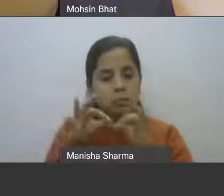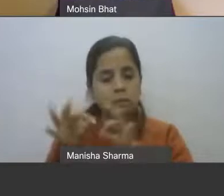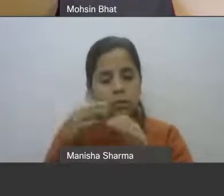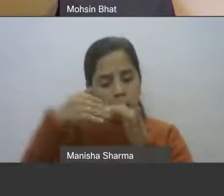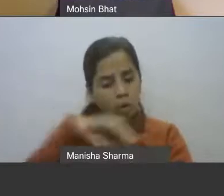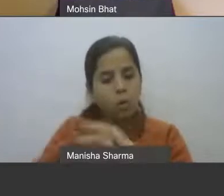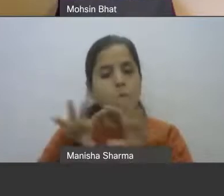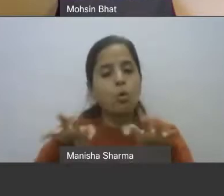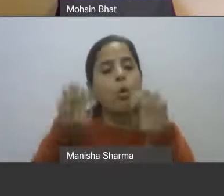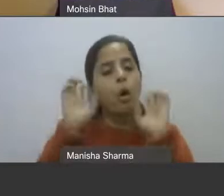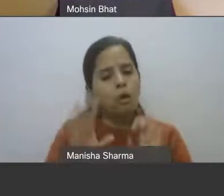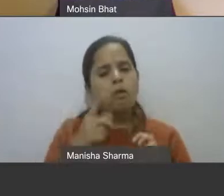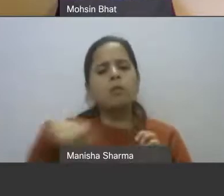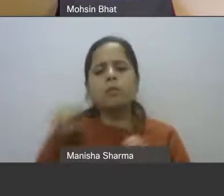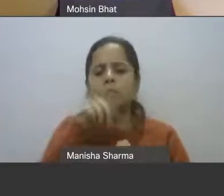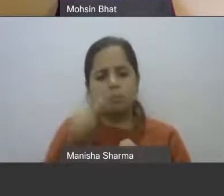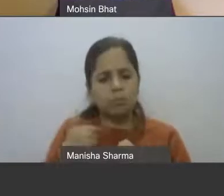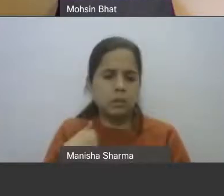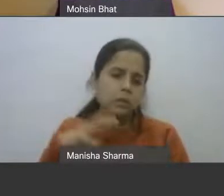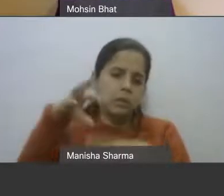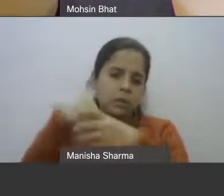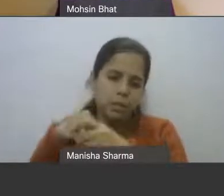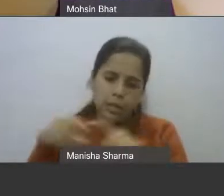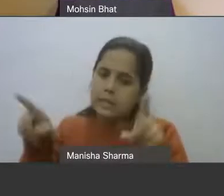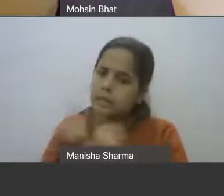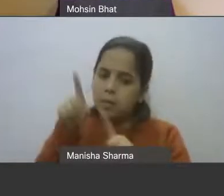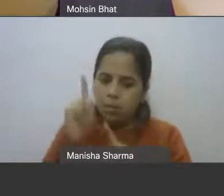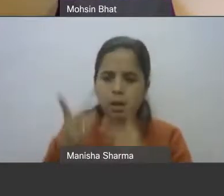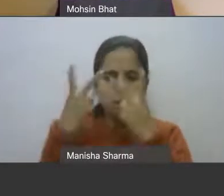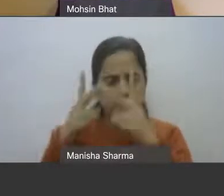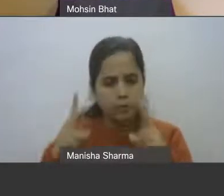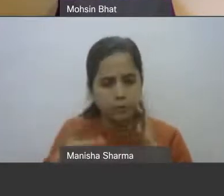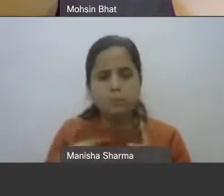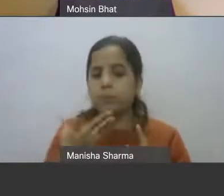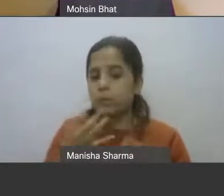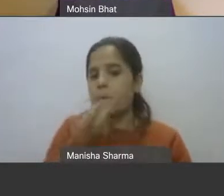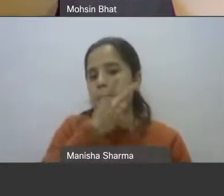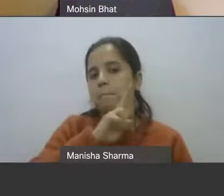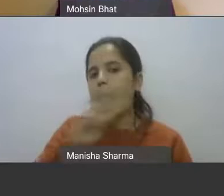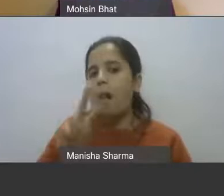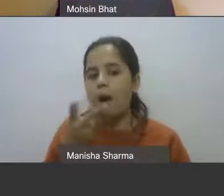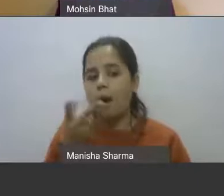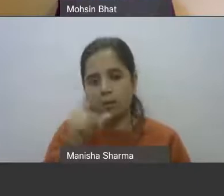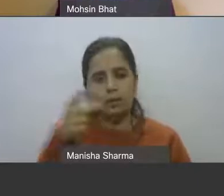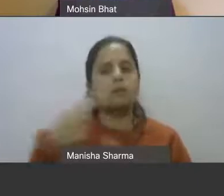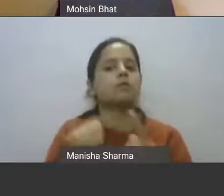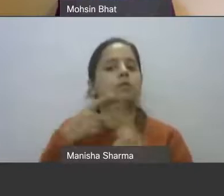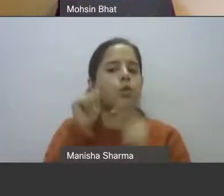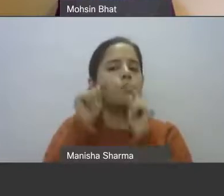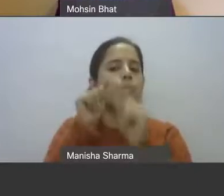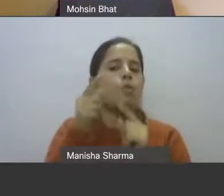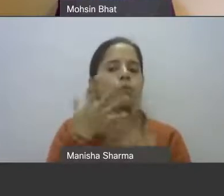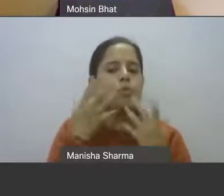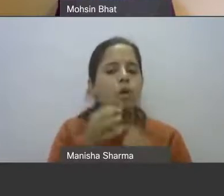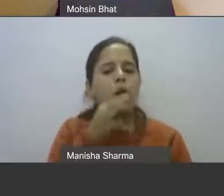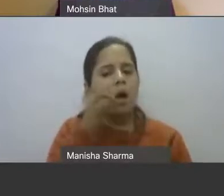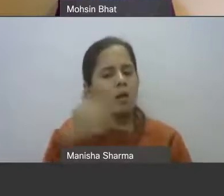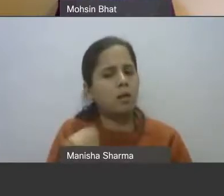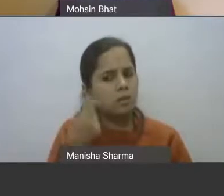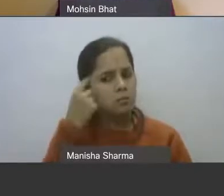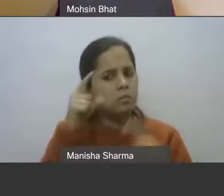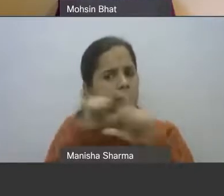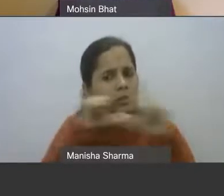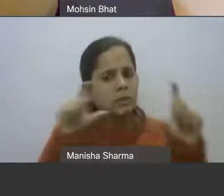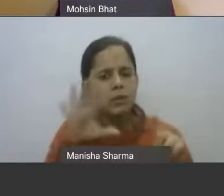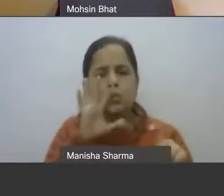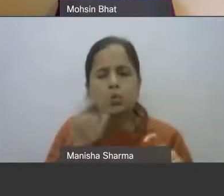itself. And yet we seem to be engaging in those kinds of distinctions. I would want to get back to you about this particular point, because it would help us really understand the